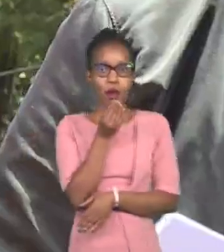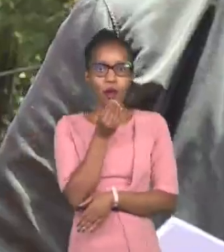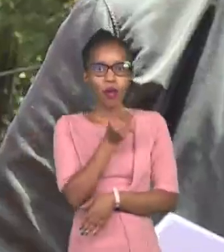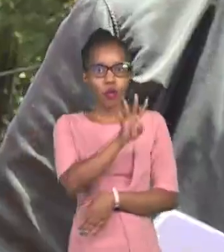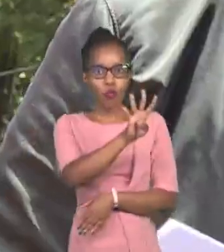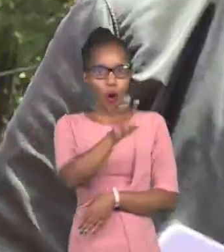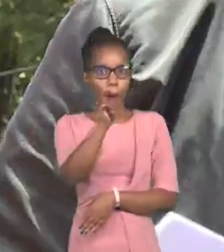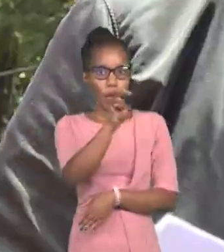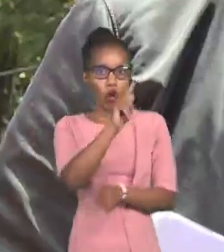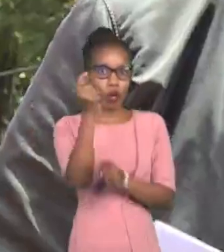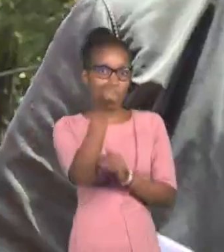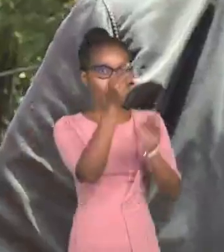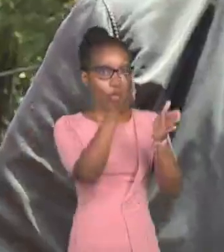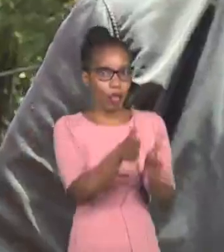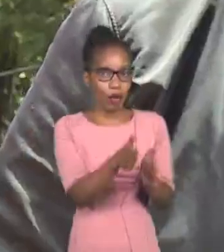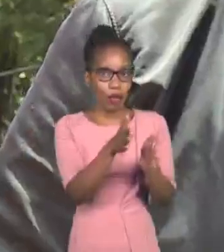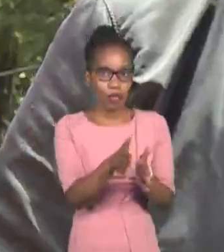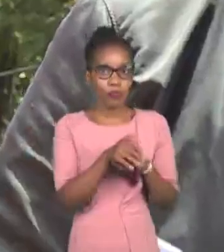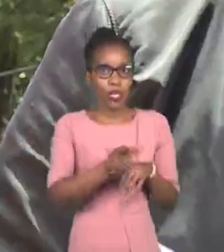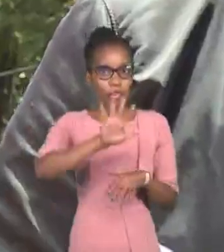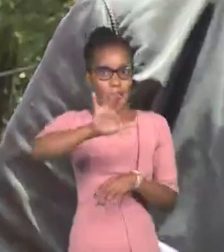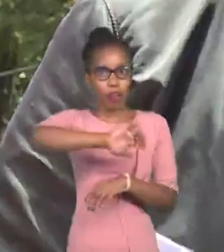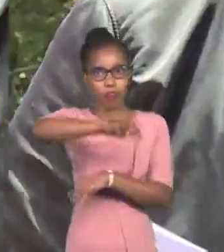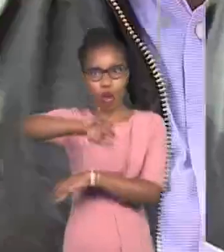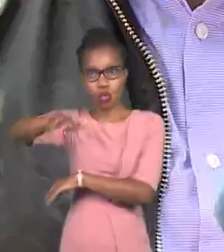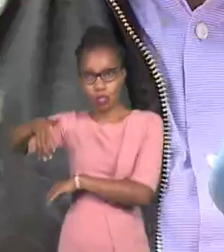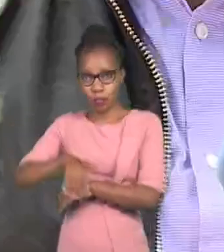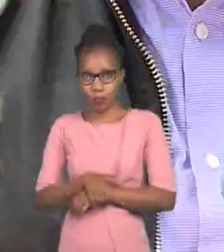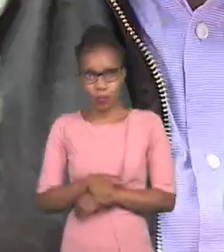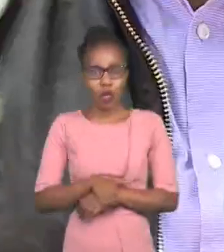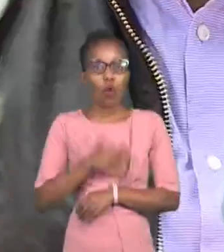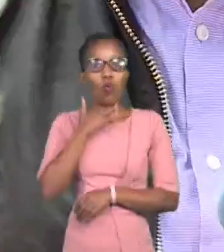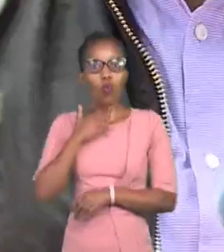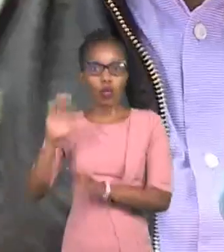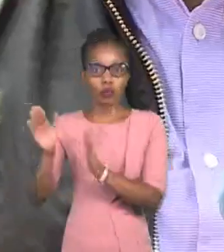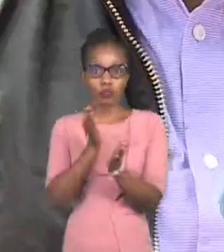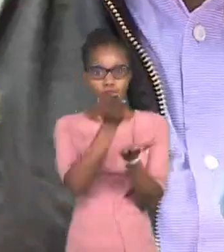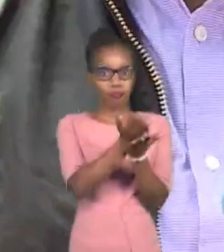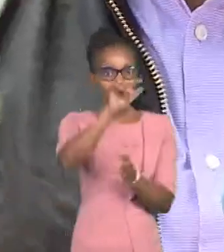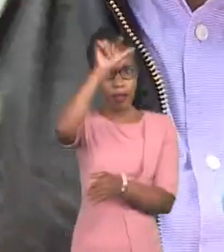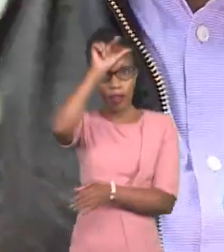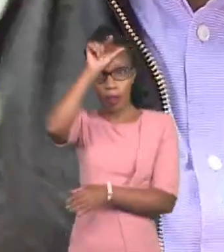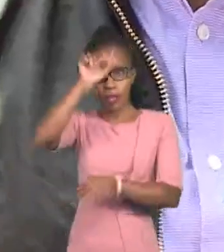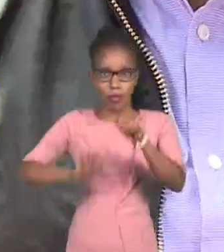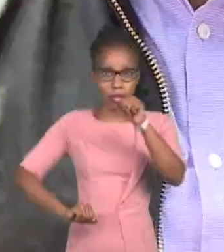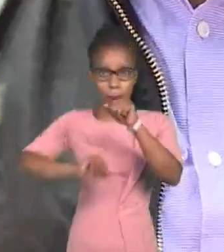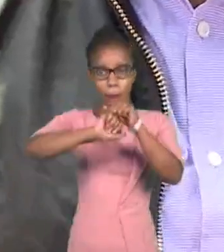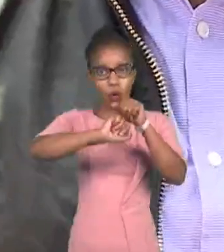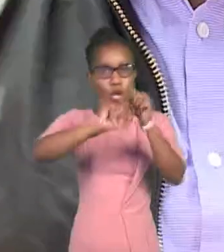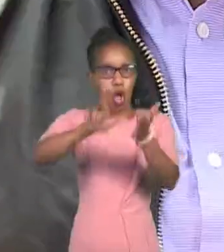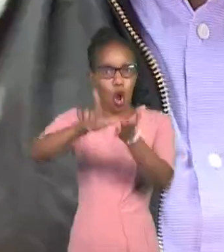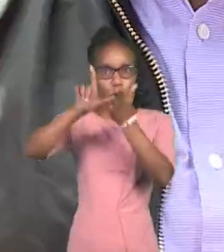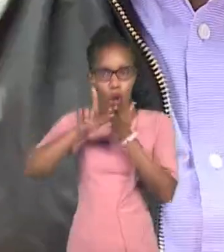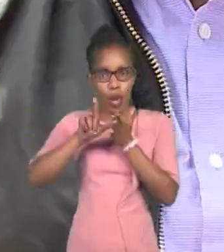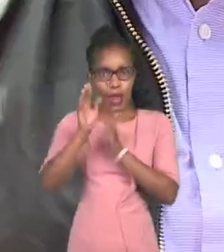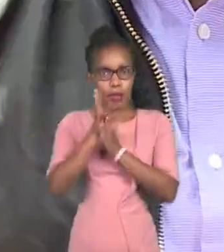4 million Kenyans across the 5 counties. Here we want to propose a government-supported waiver of loan interests